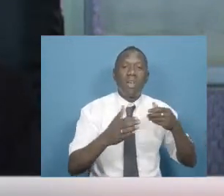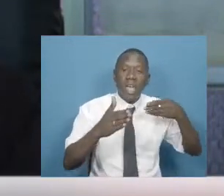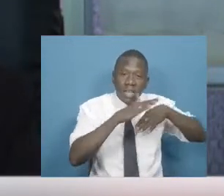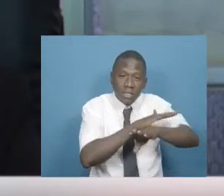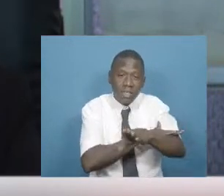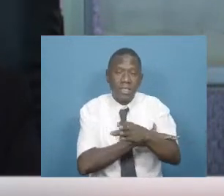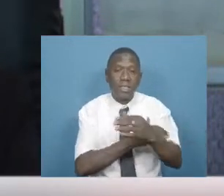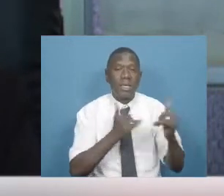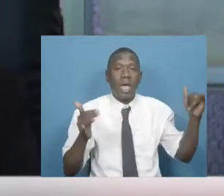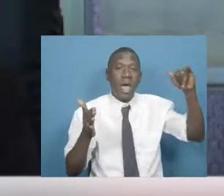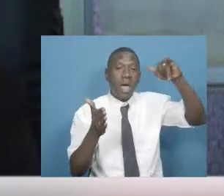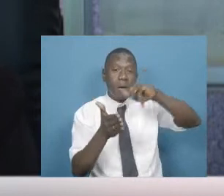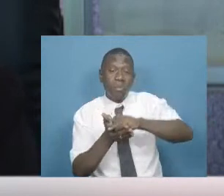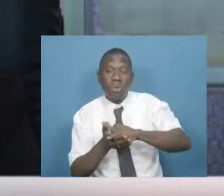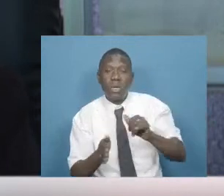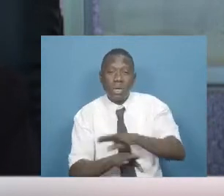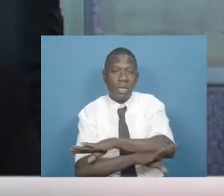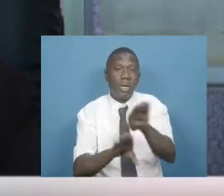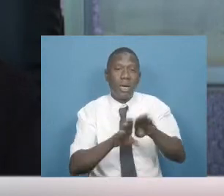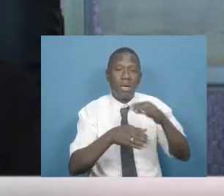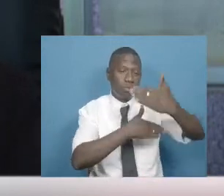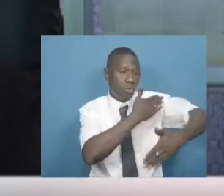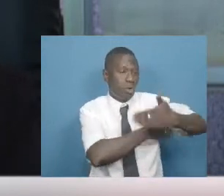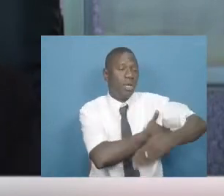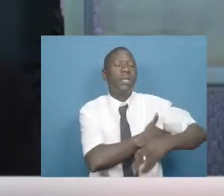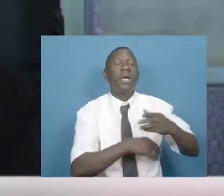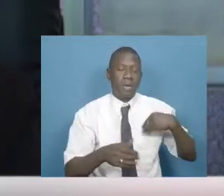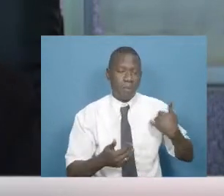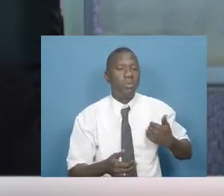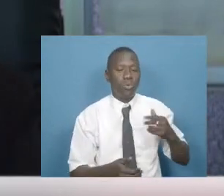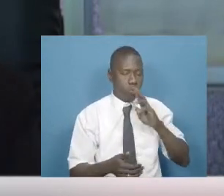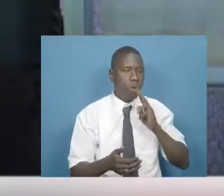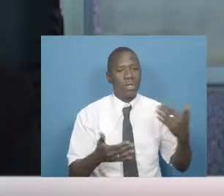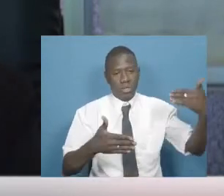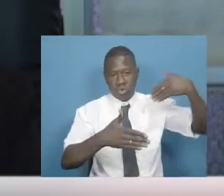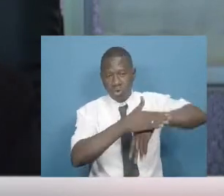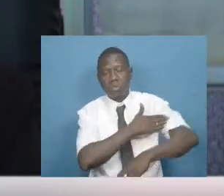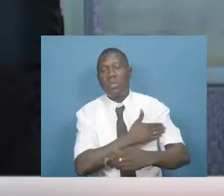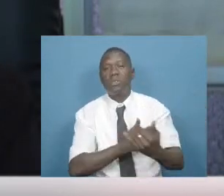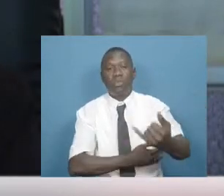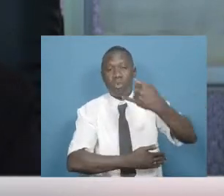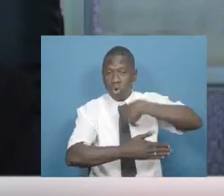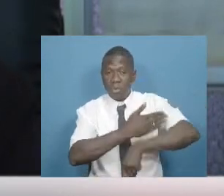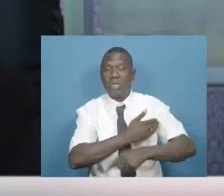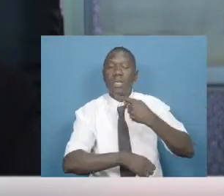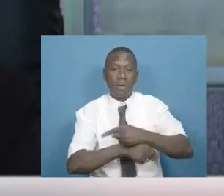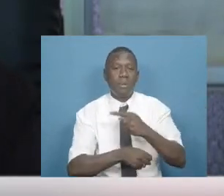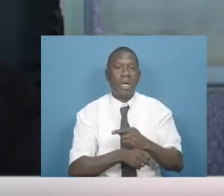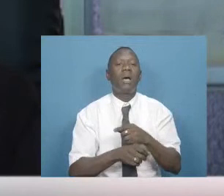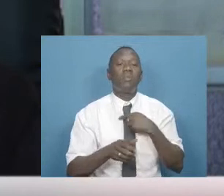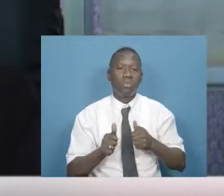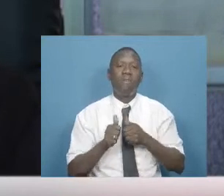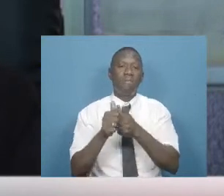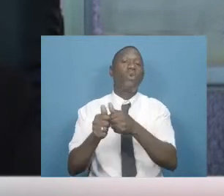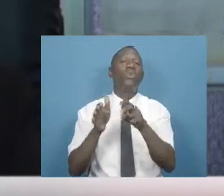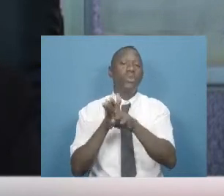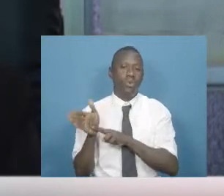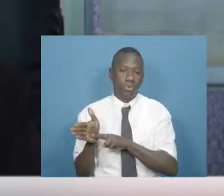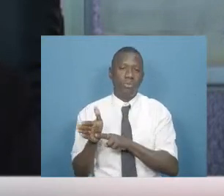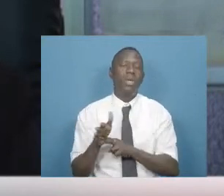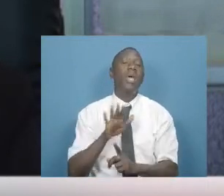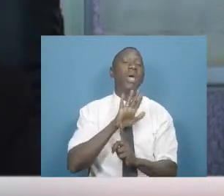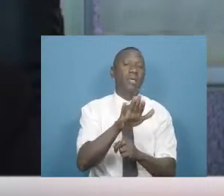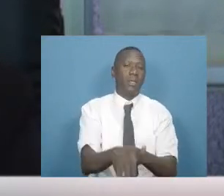the land borders, just to see that people who are coming in are complying to our protocols. I.e., like if you are coming